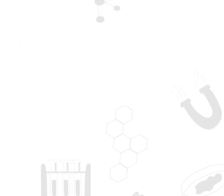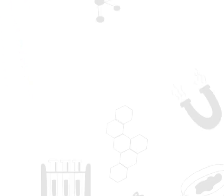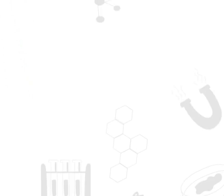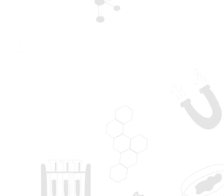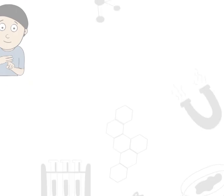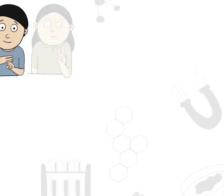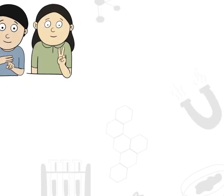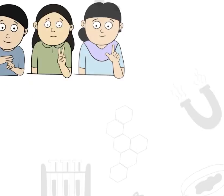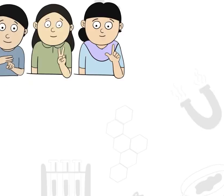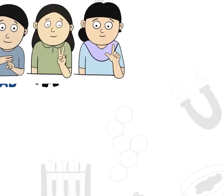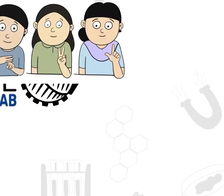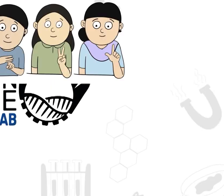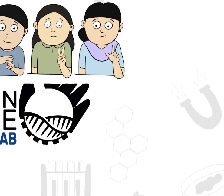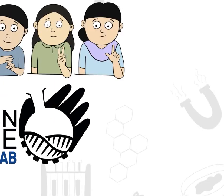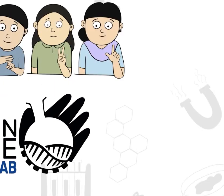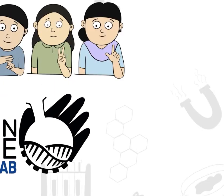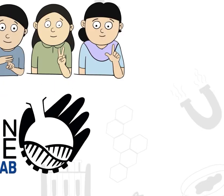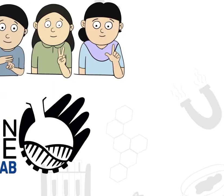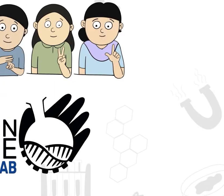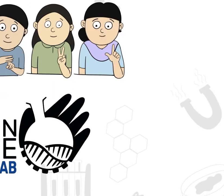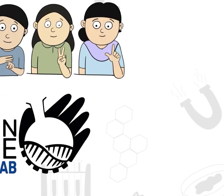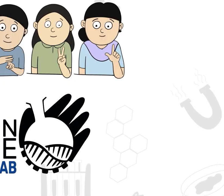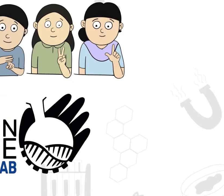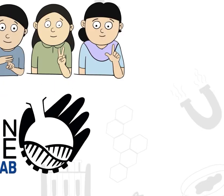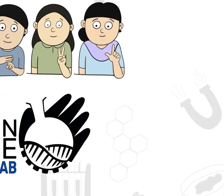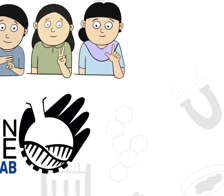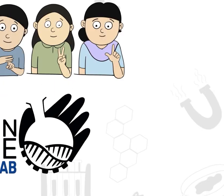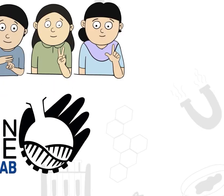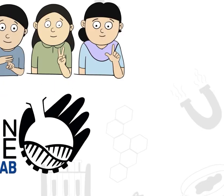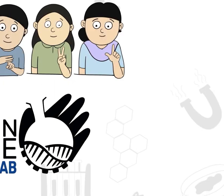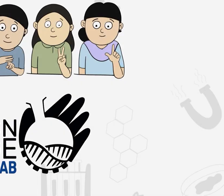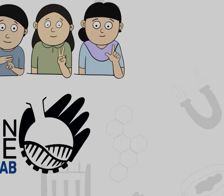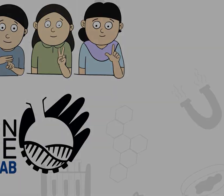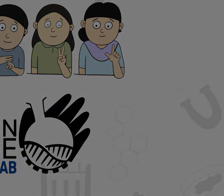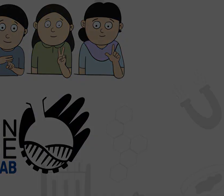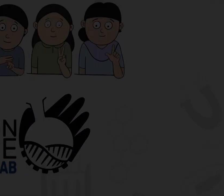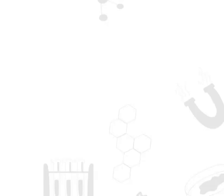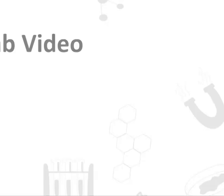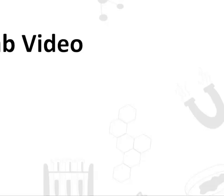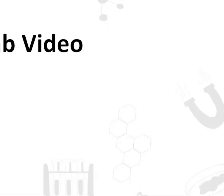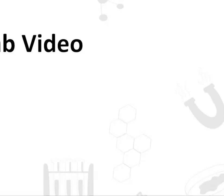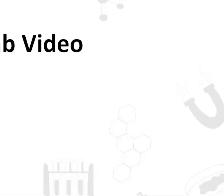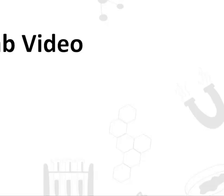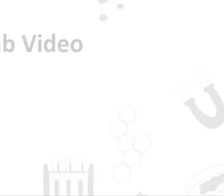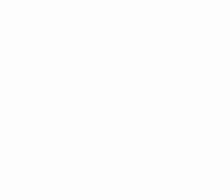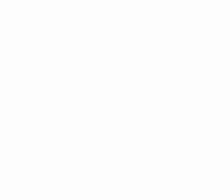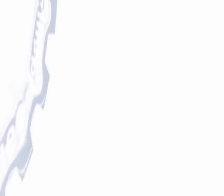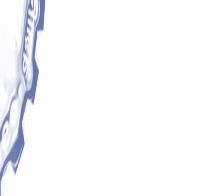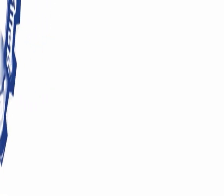Welcome to ISL-enabled Virtual Lab of CSIR.